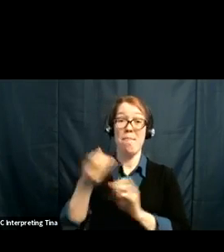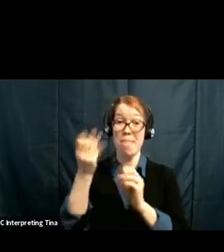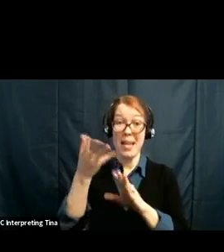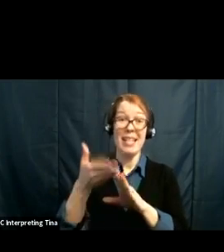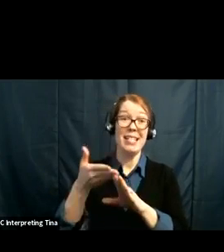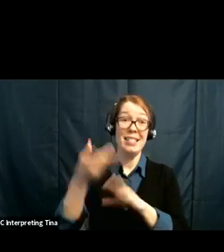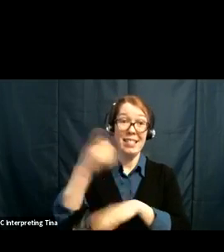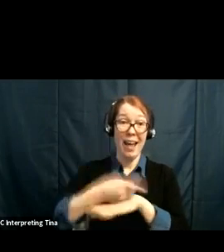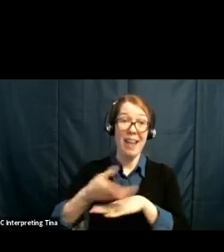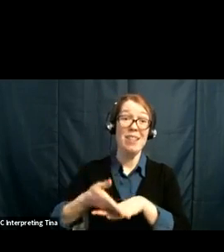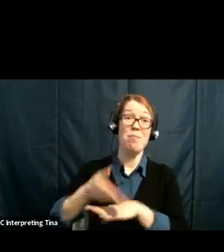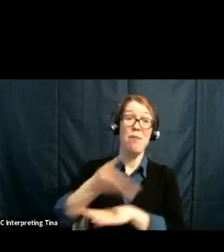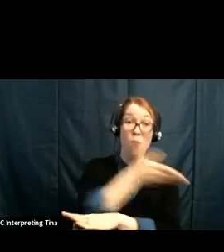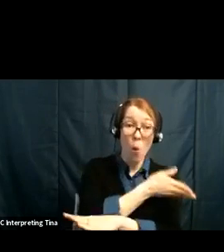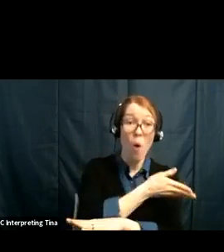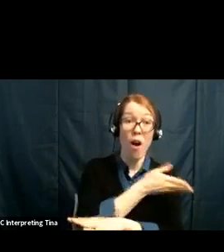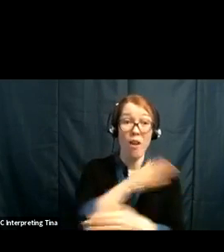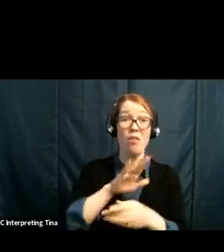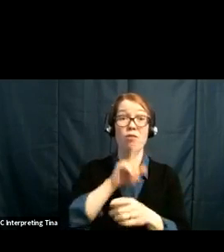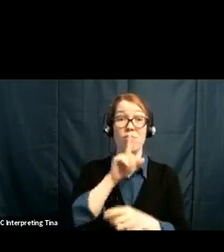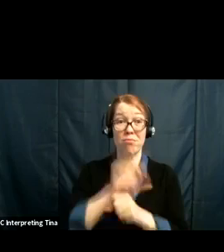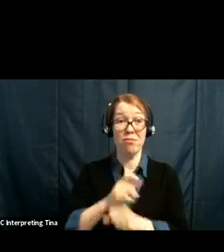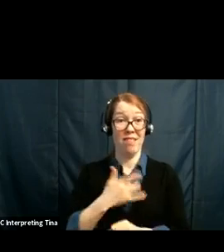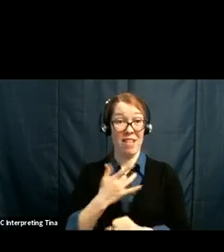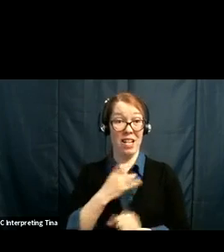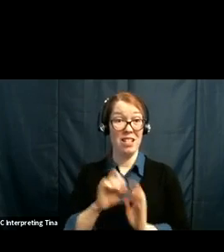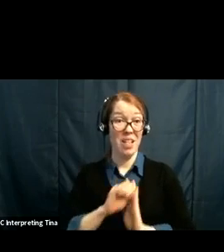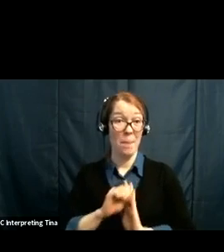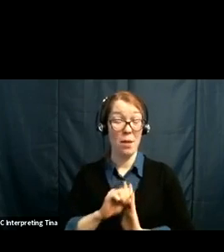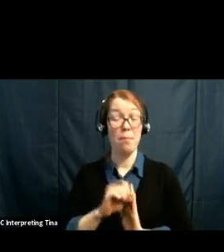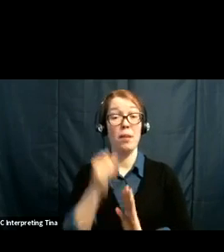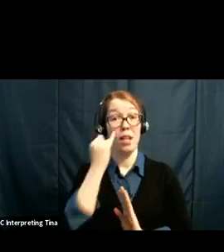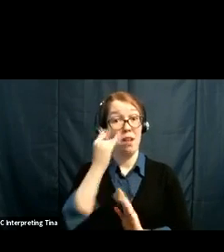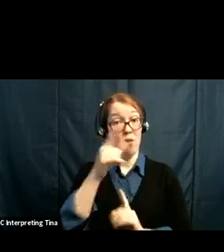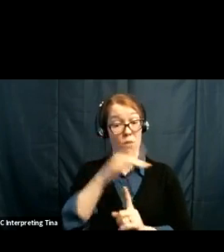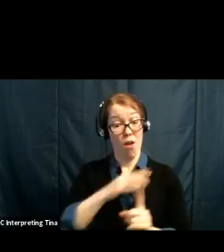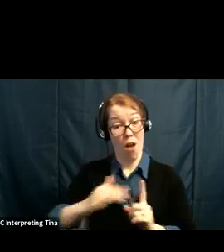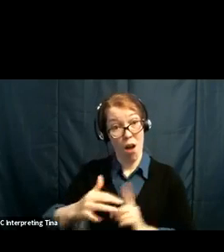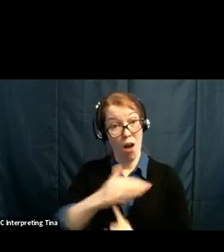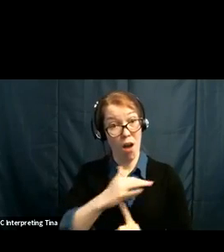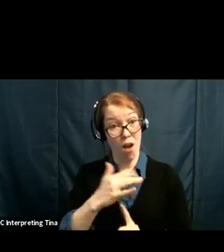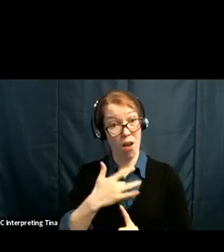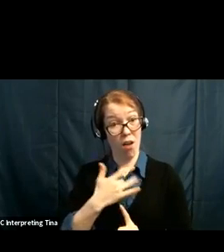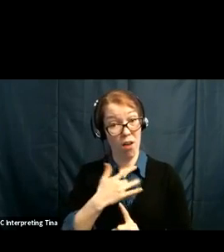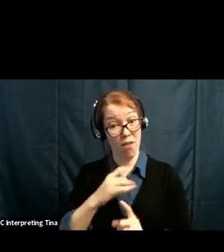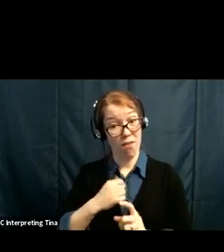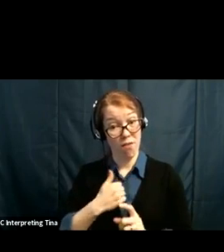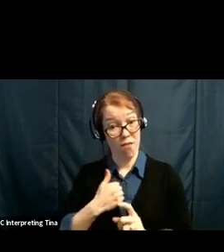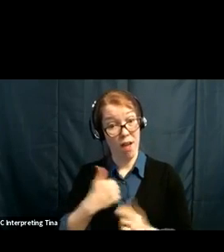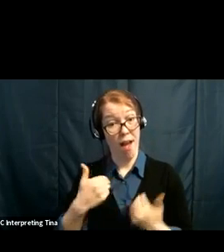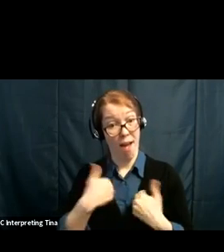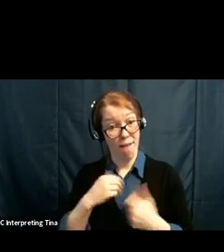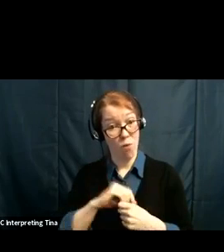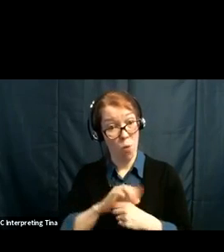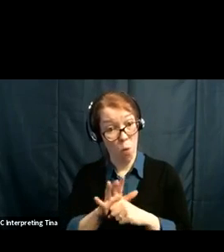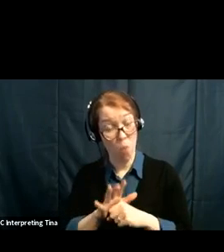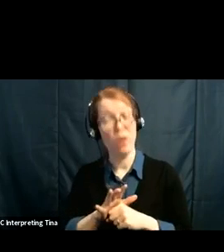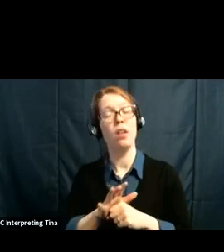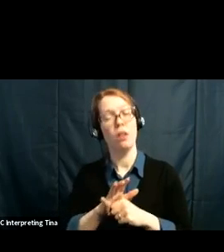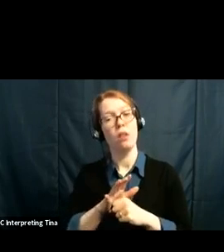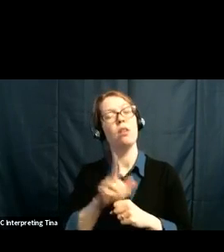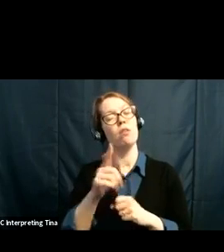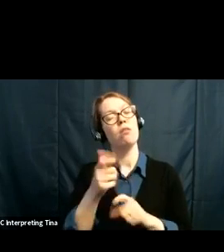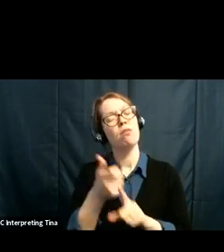you've been exposed, if you've been around someone who potentially has COVID, we ask that you just be